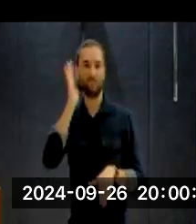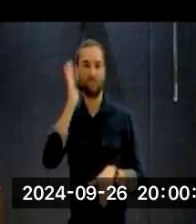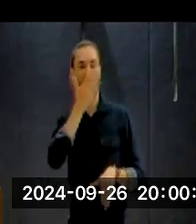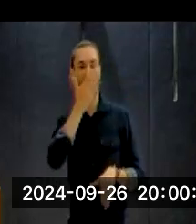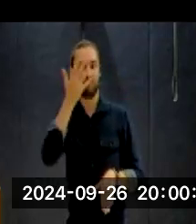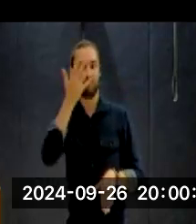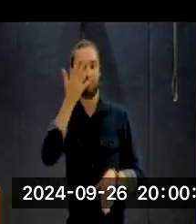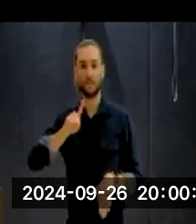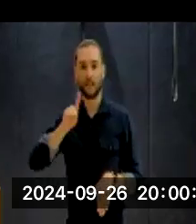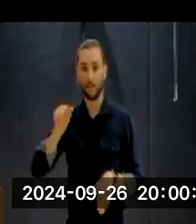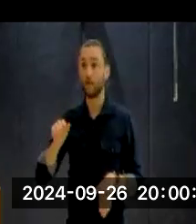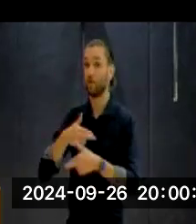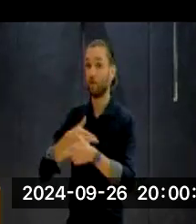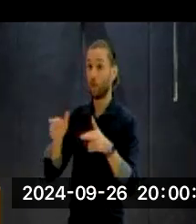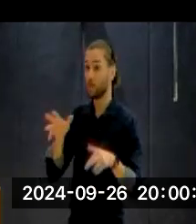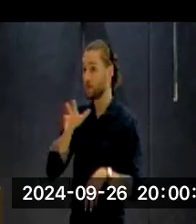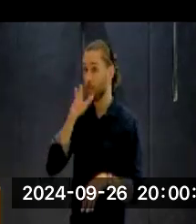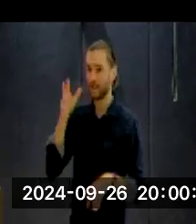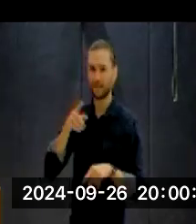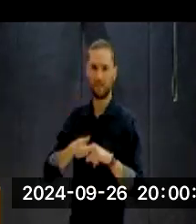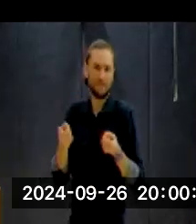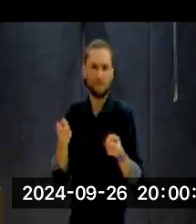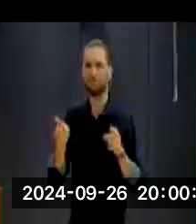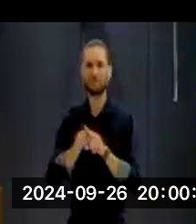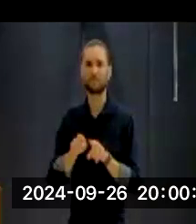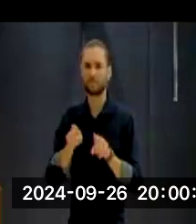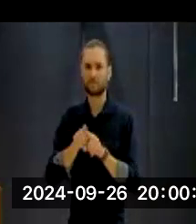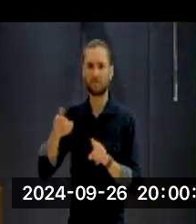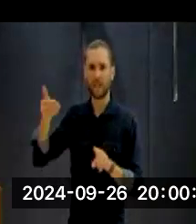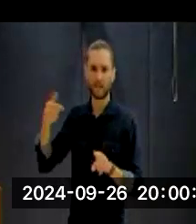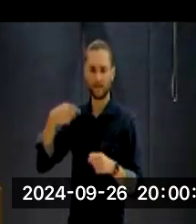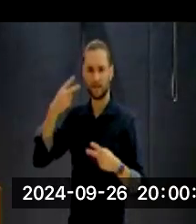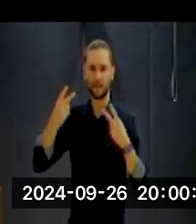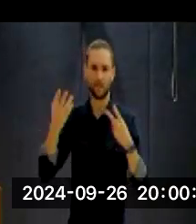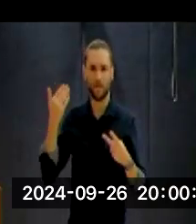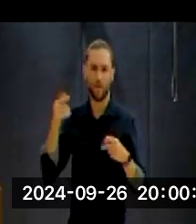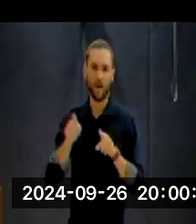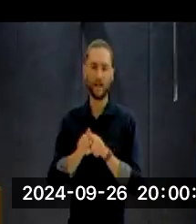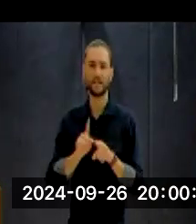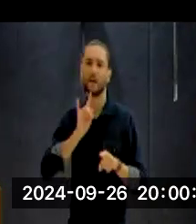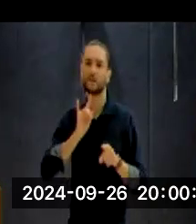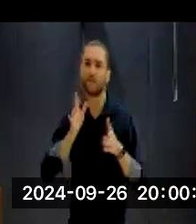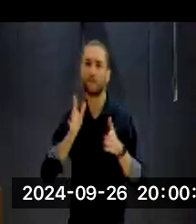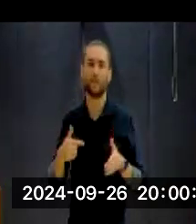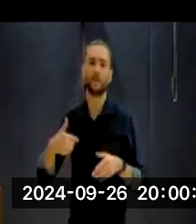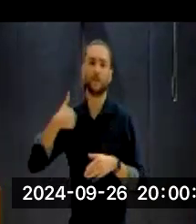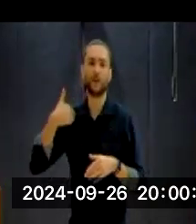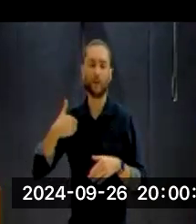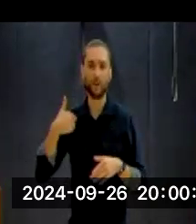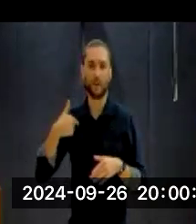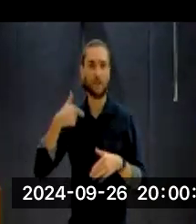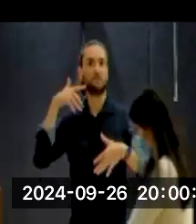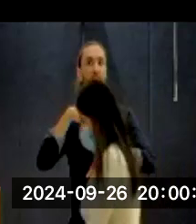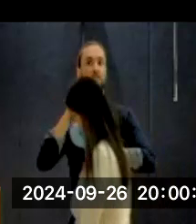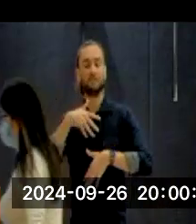Their room was messy, but no worse than many rooms I've seen in my past as a housekeeper when I was younger. This was a rude awakening for me. We were